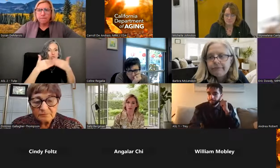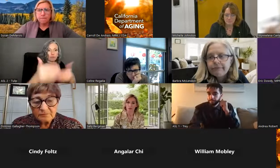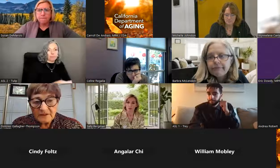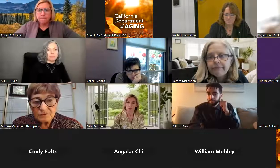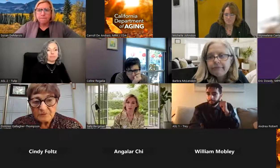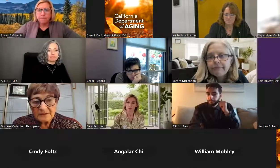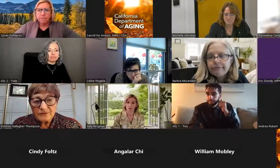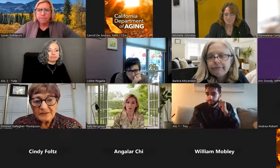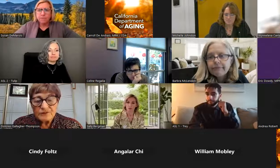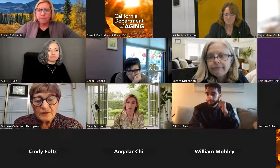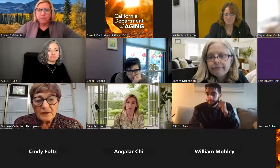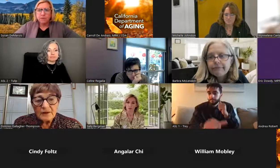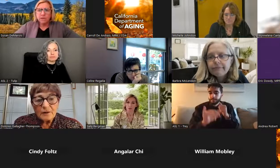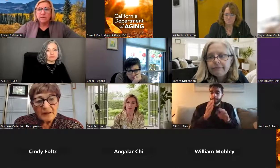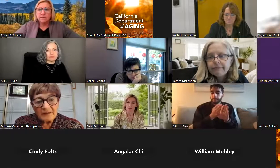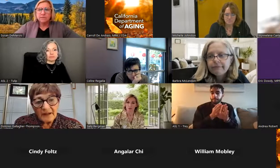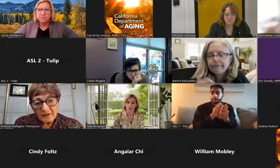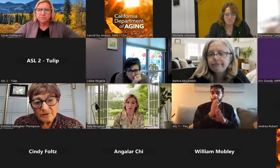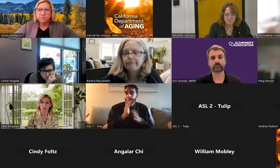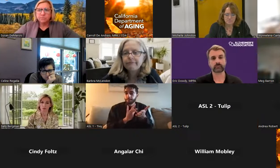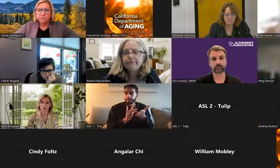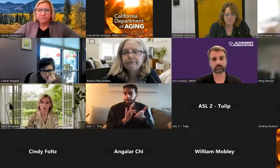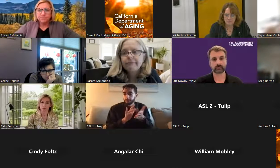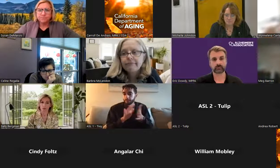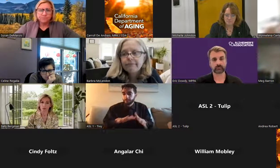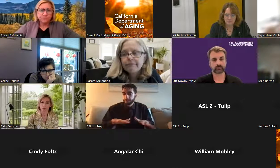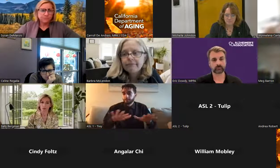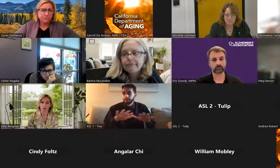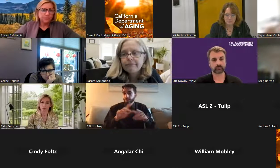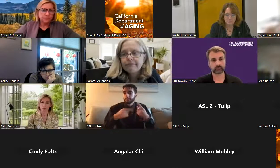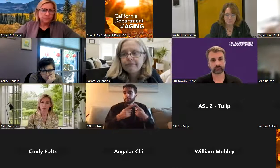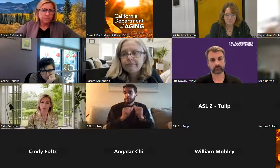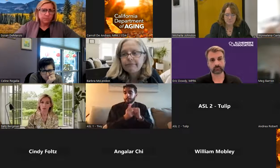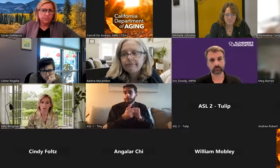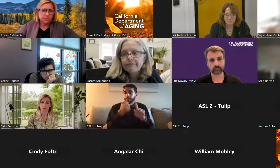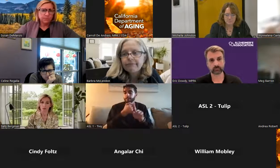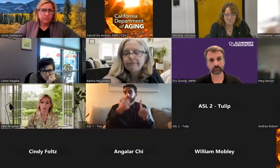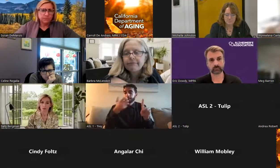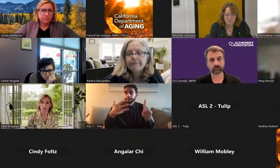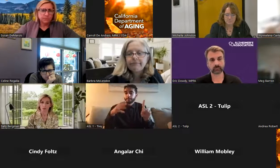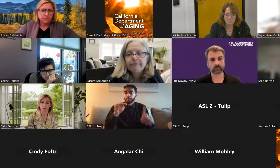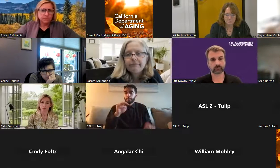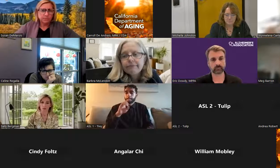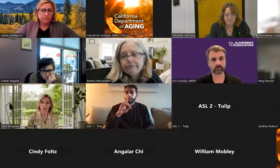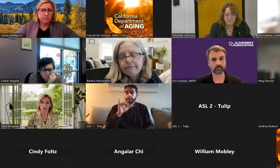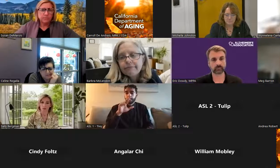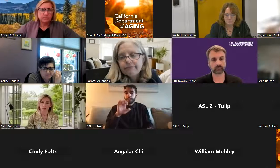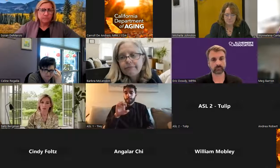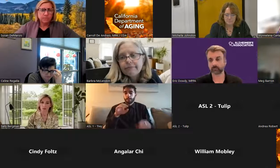local major medical centers, about how could they expand Medicare coverage, this exact topic we're talking